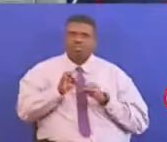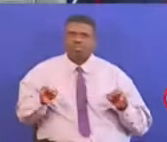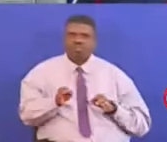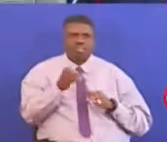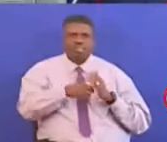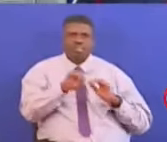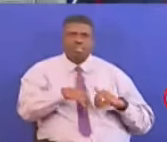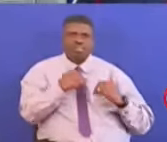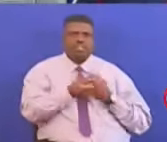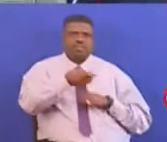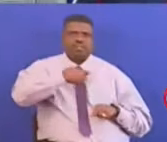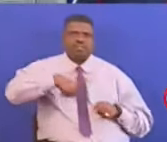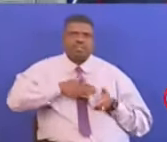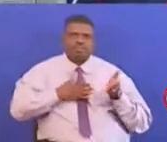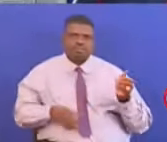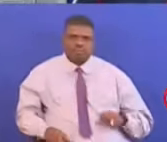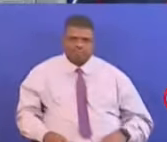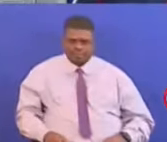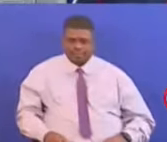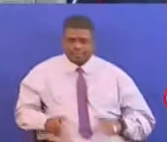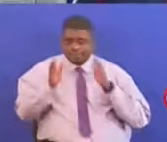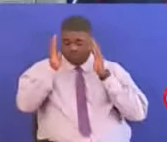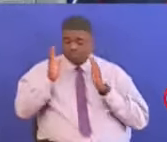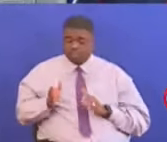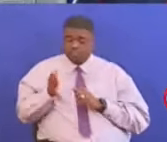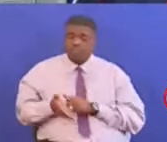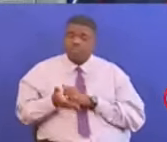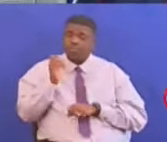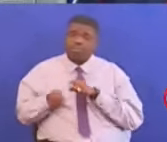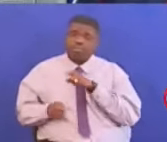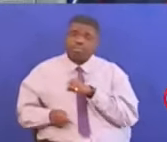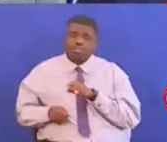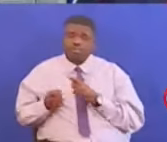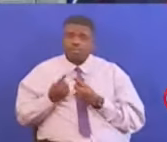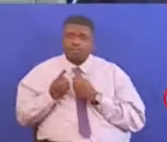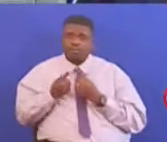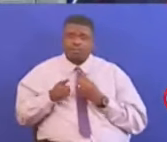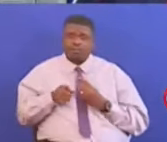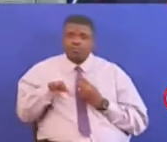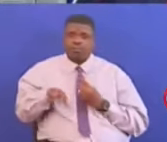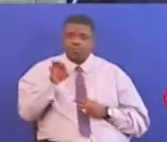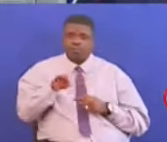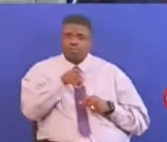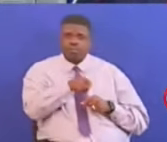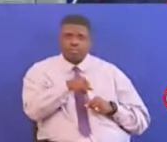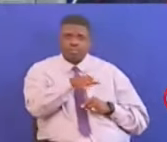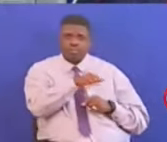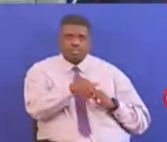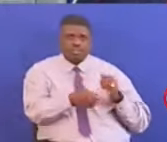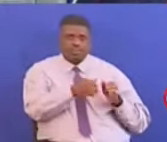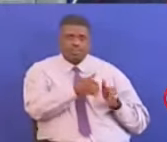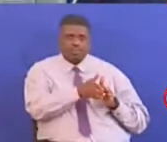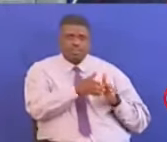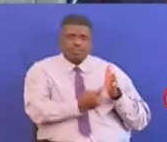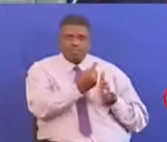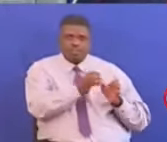parties. Honorable Deputy Speaker, it goes without saying that the selection process in this particular event